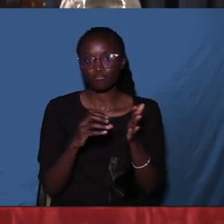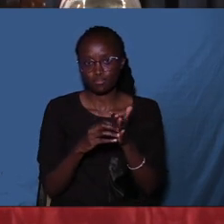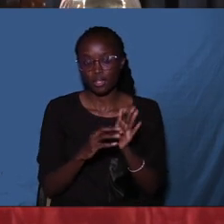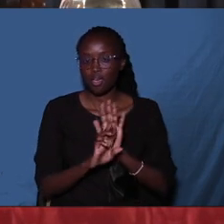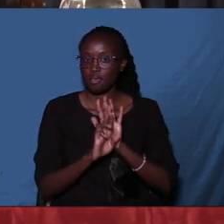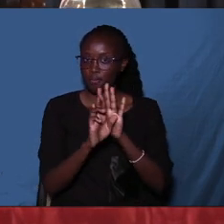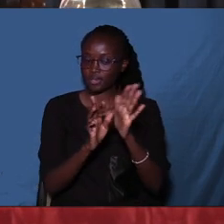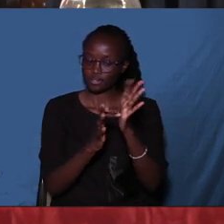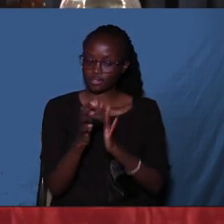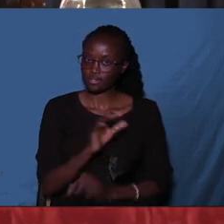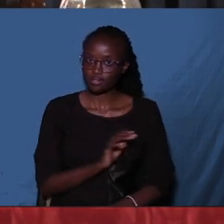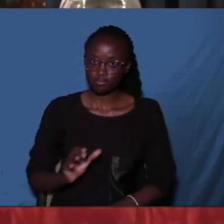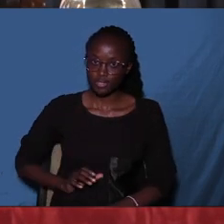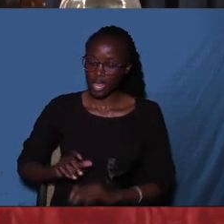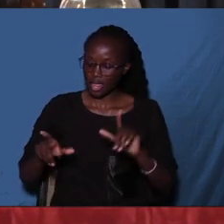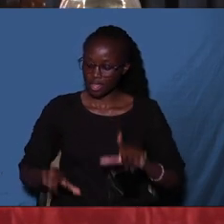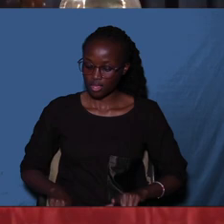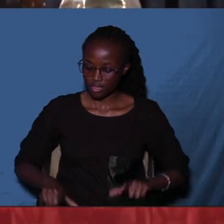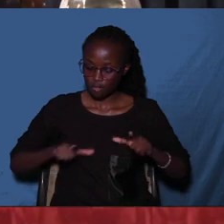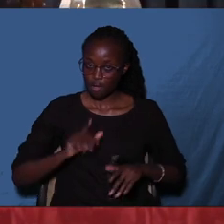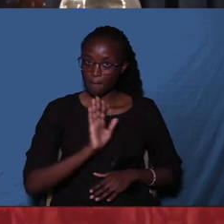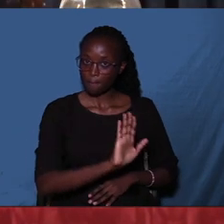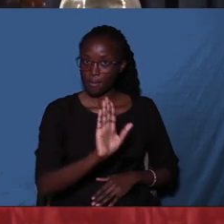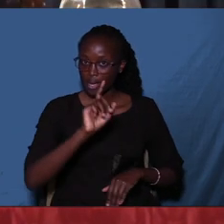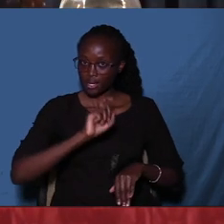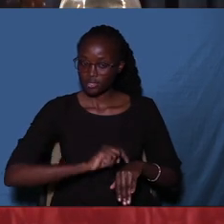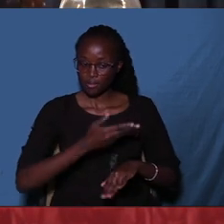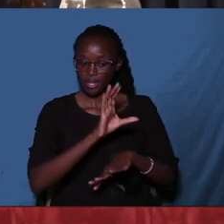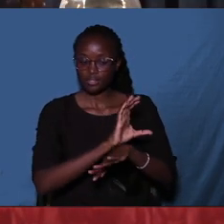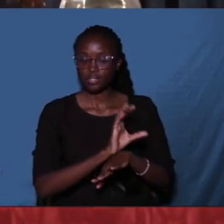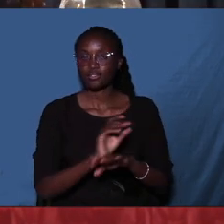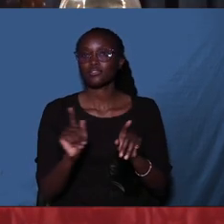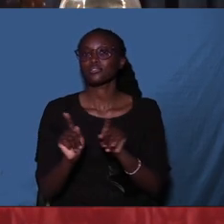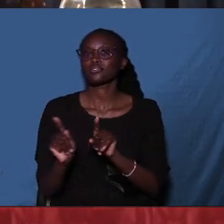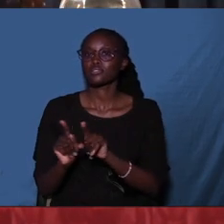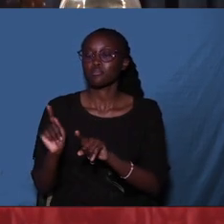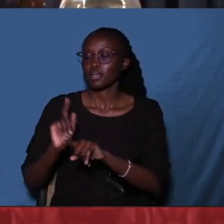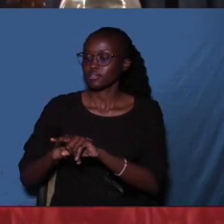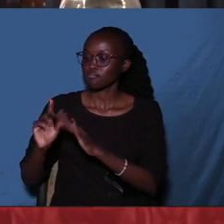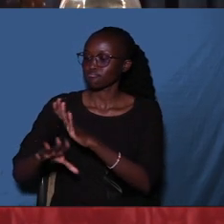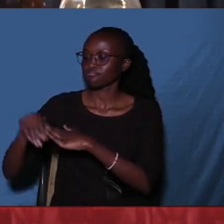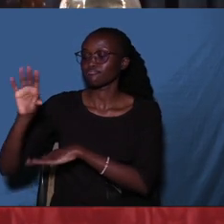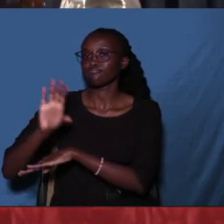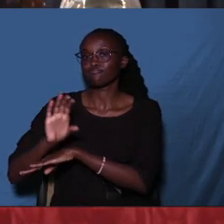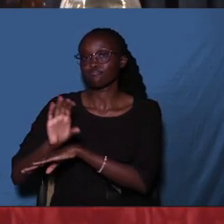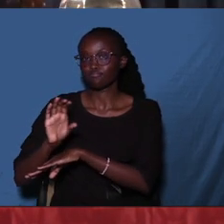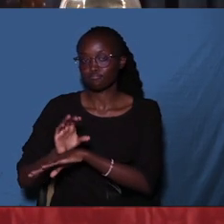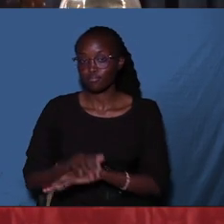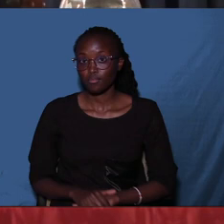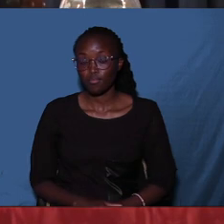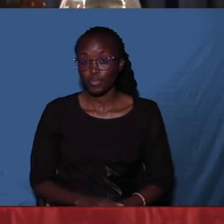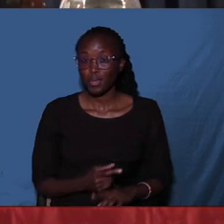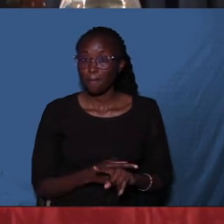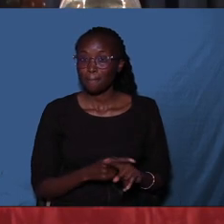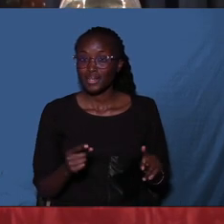Your life in church is the same life outside. you are living that kind of life. But when